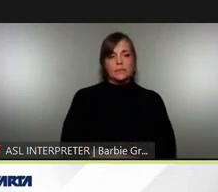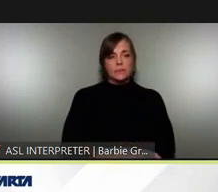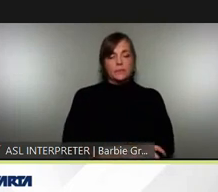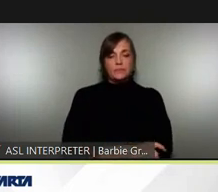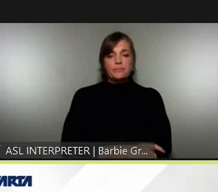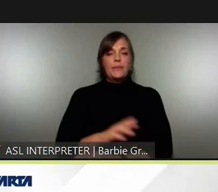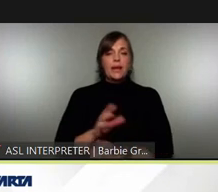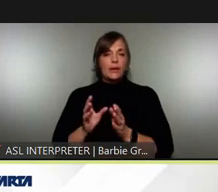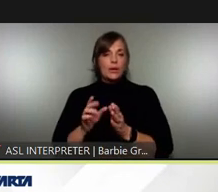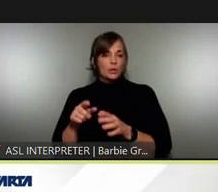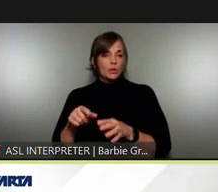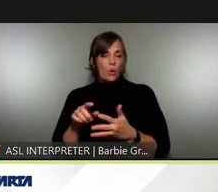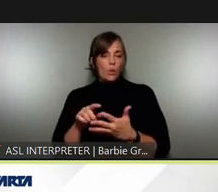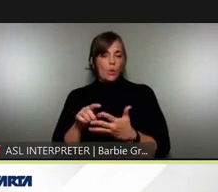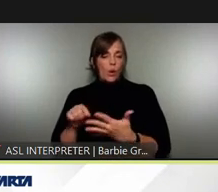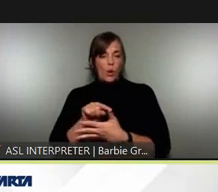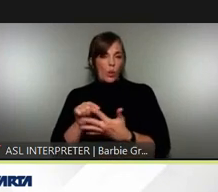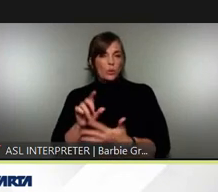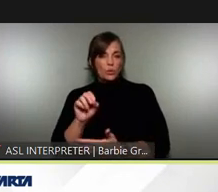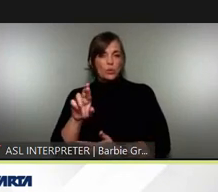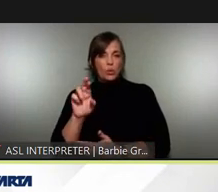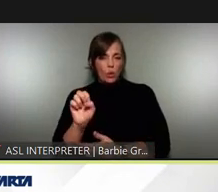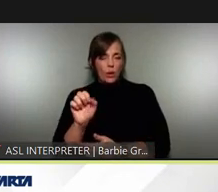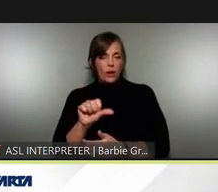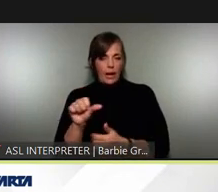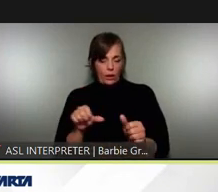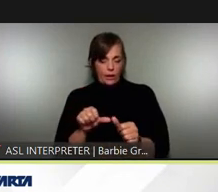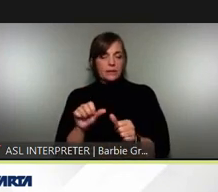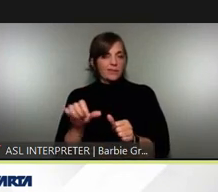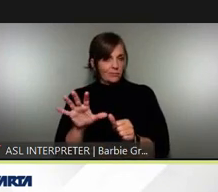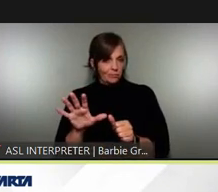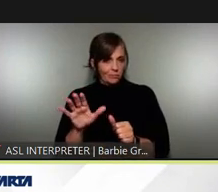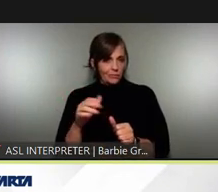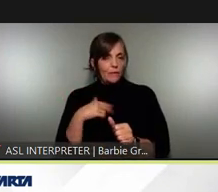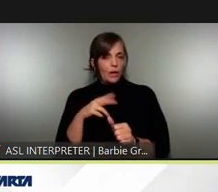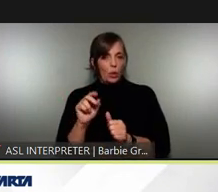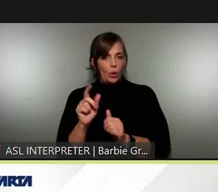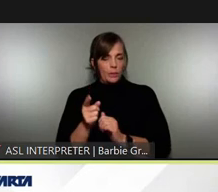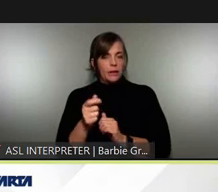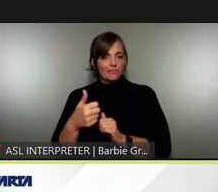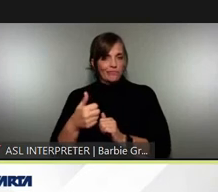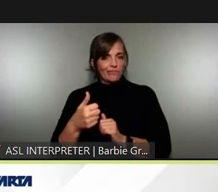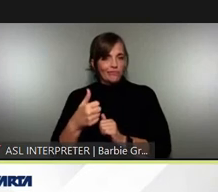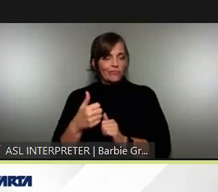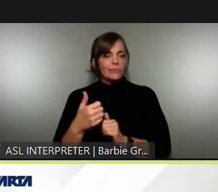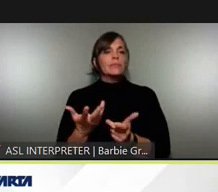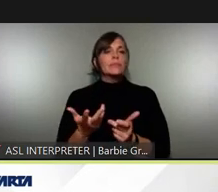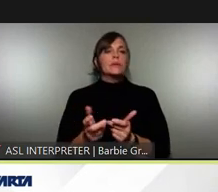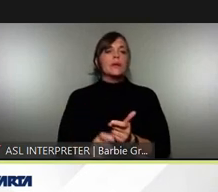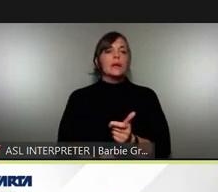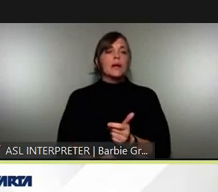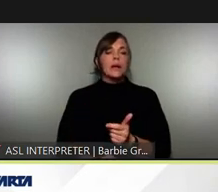core areas, there are some areas within the current, system operation